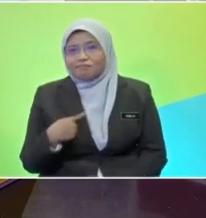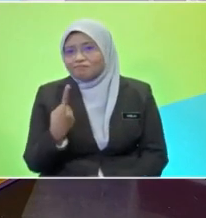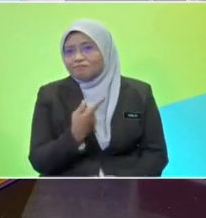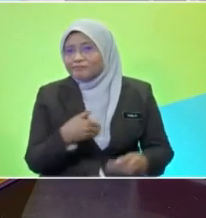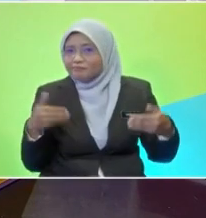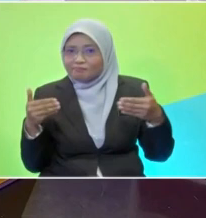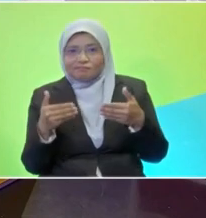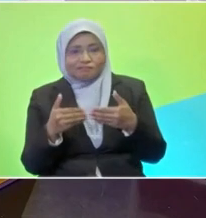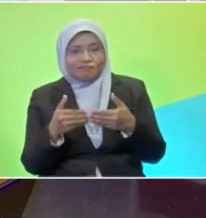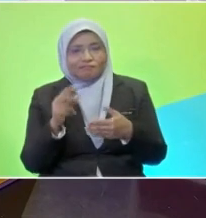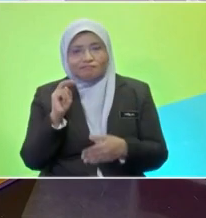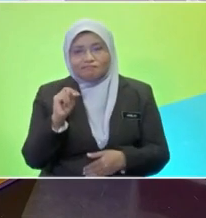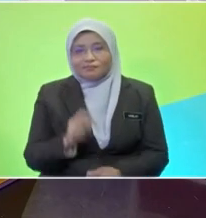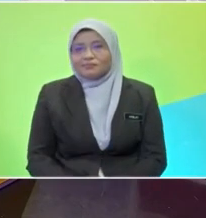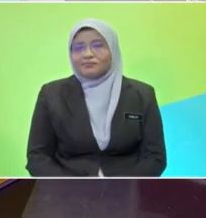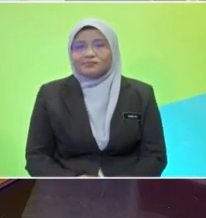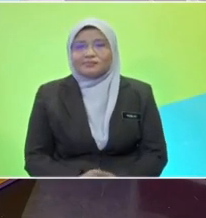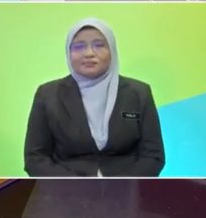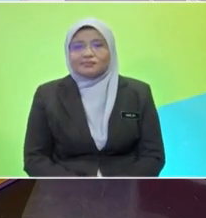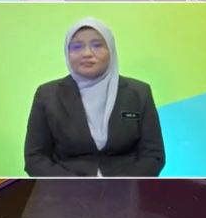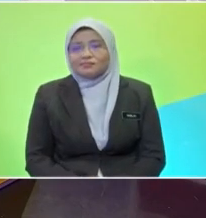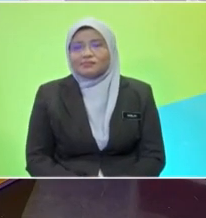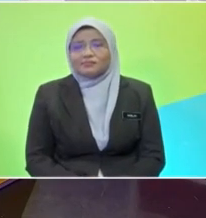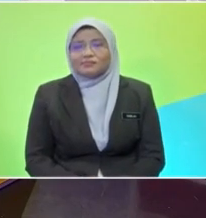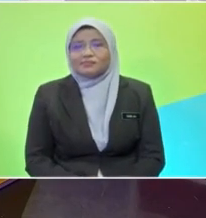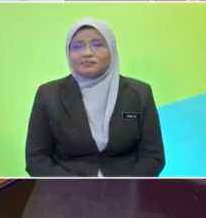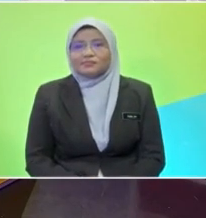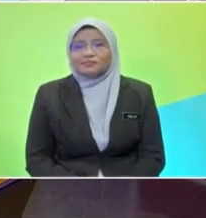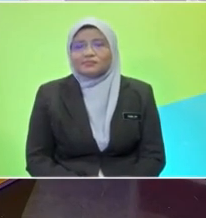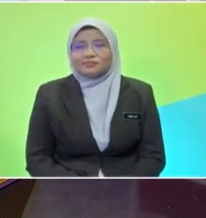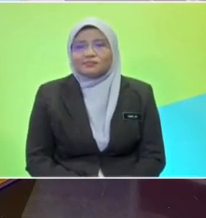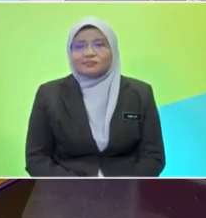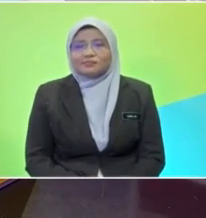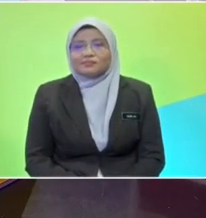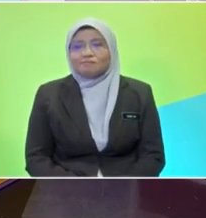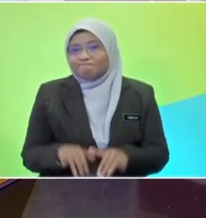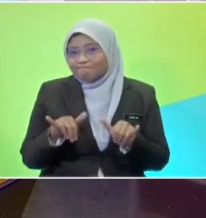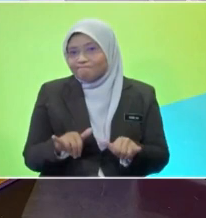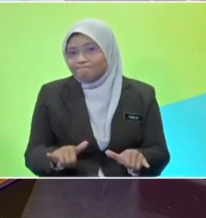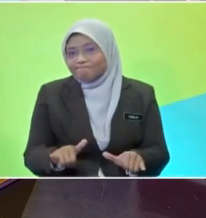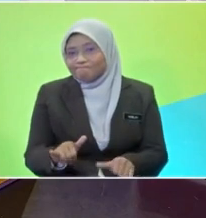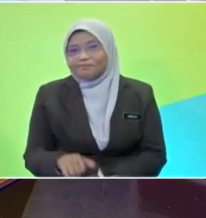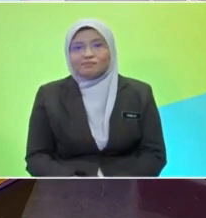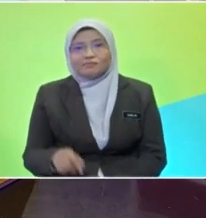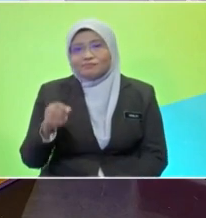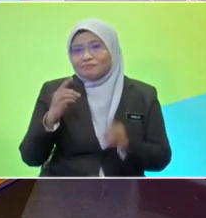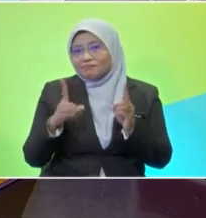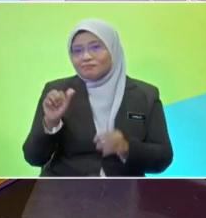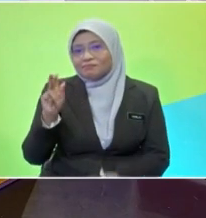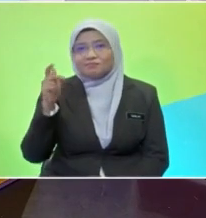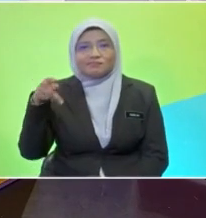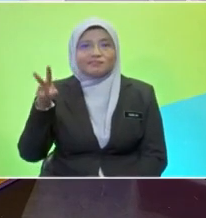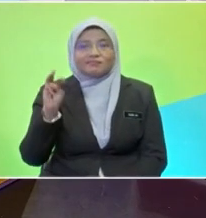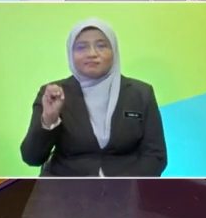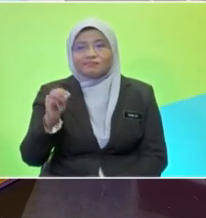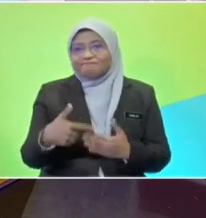at home. Do not go anywhere, get a bit water, clear your voice for our next singing session. Stay tuned with us on Didit TV, KPM. I